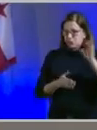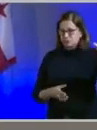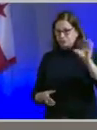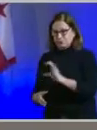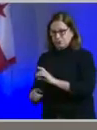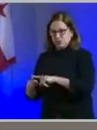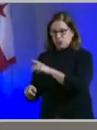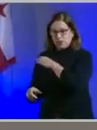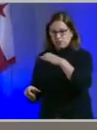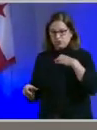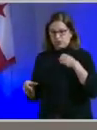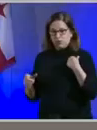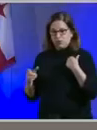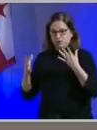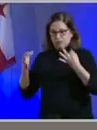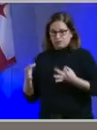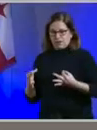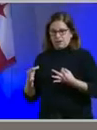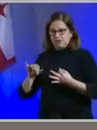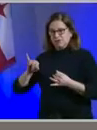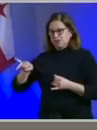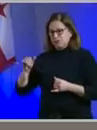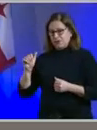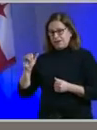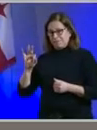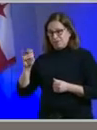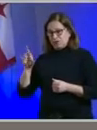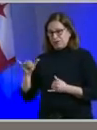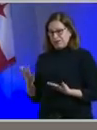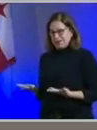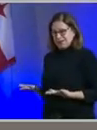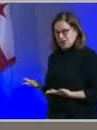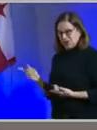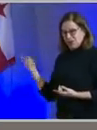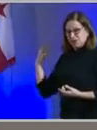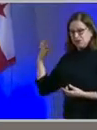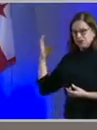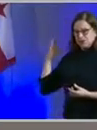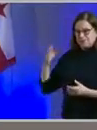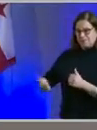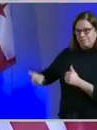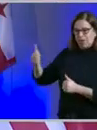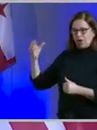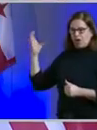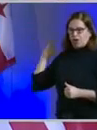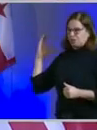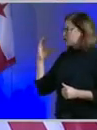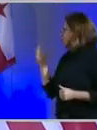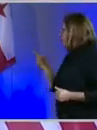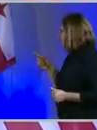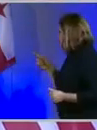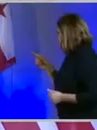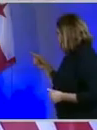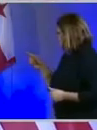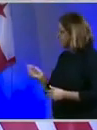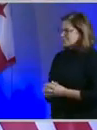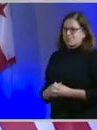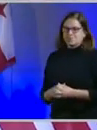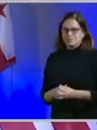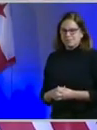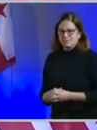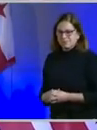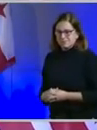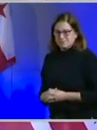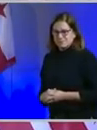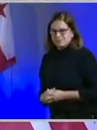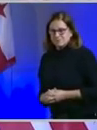And Jeffrey DeWitt, our current Chief Financial Officer. Let's give him a round of applause. Great. So